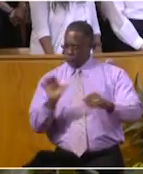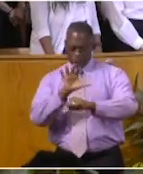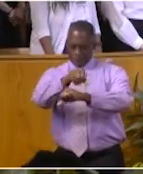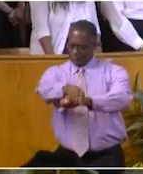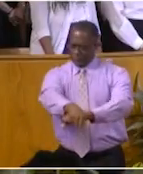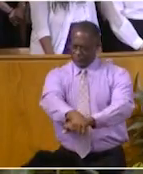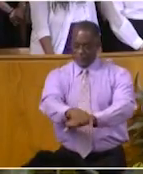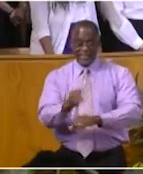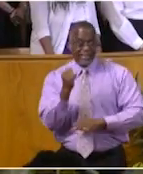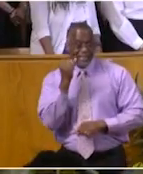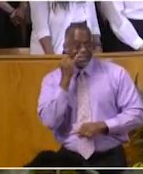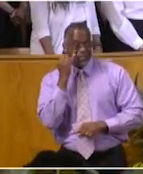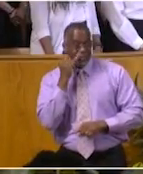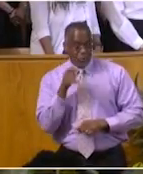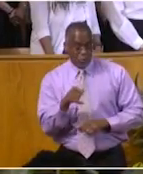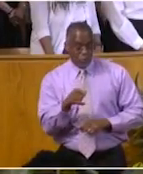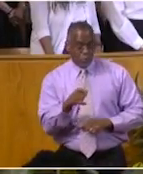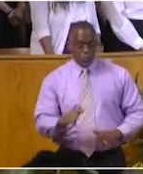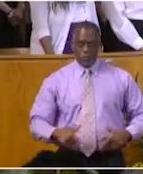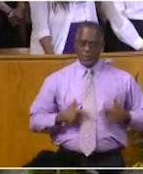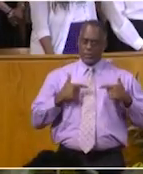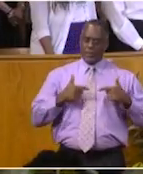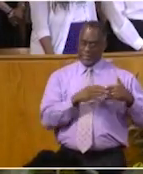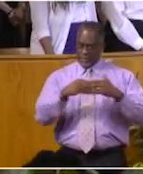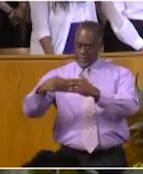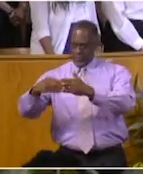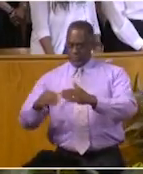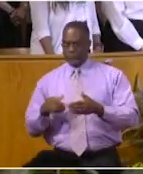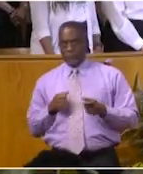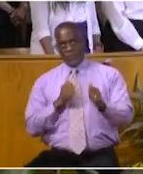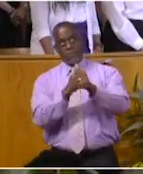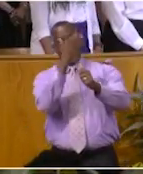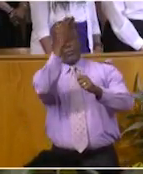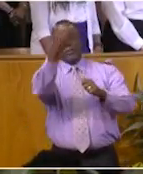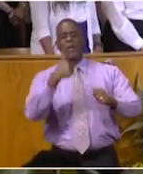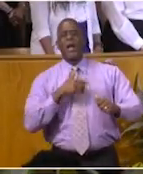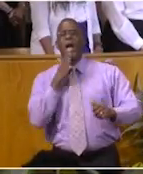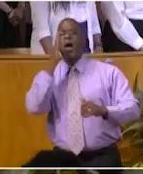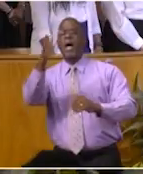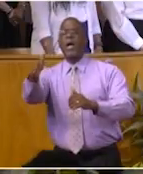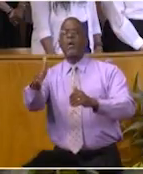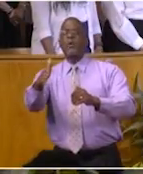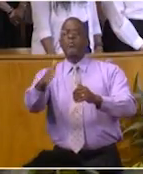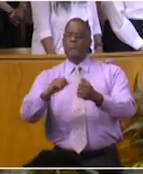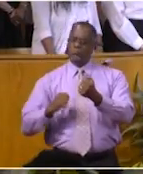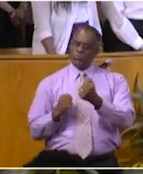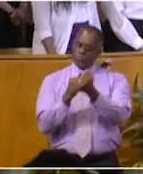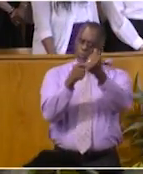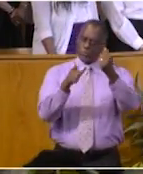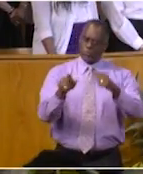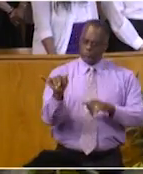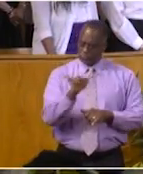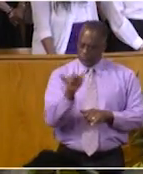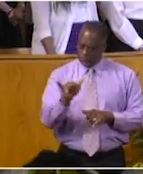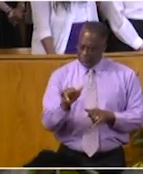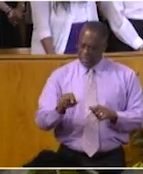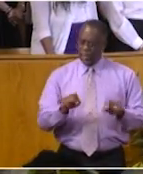as long as you live. For I will be with you as I was with